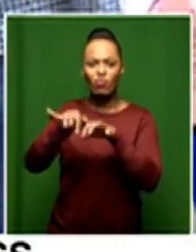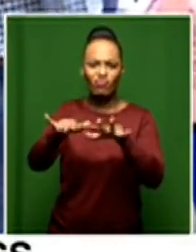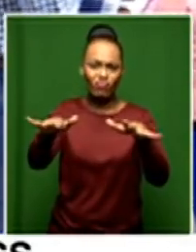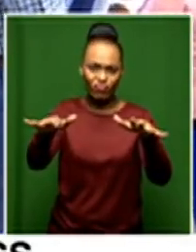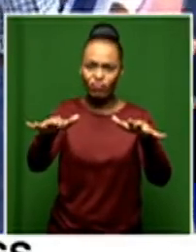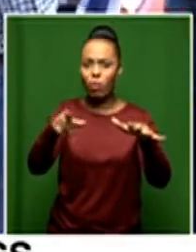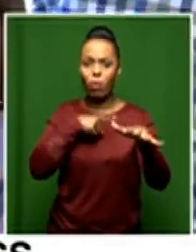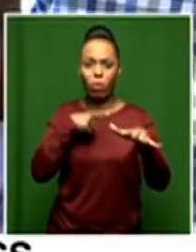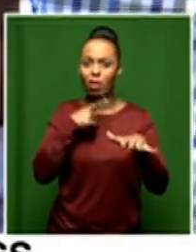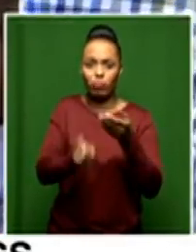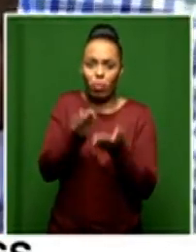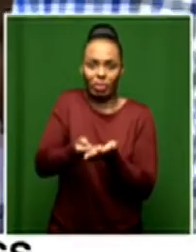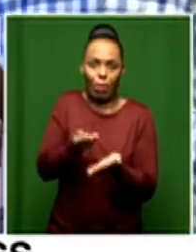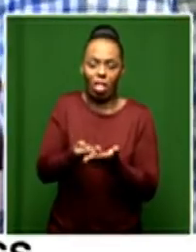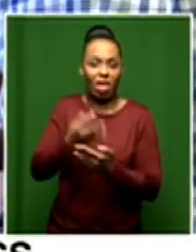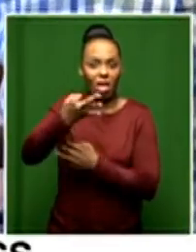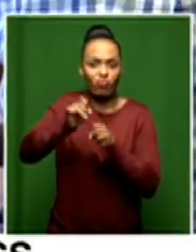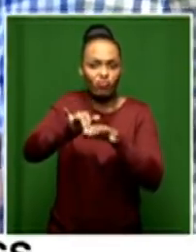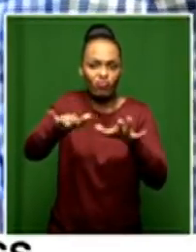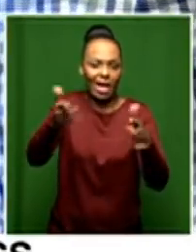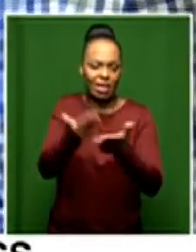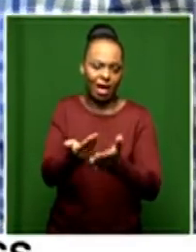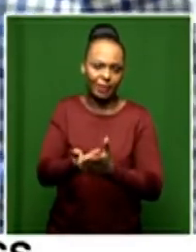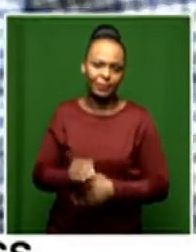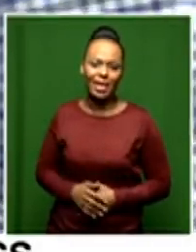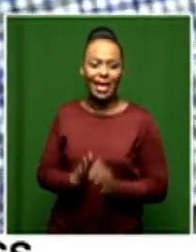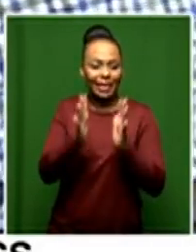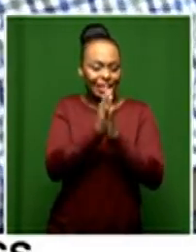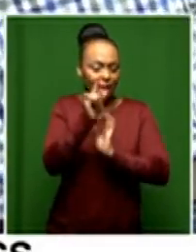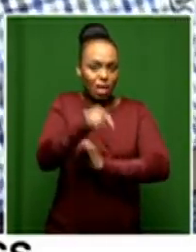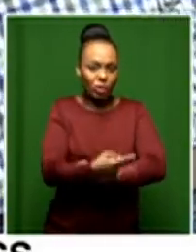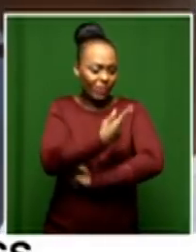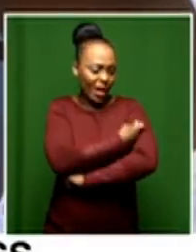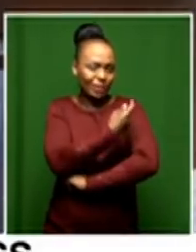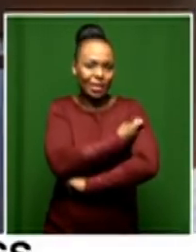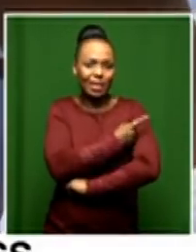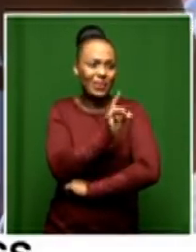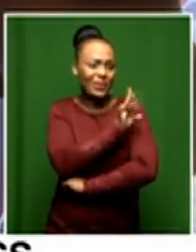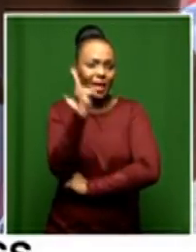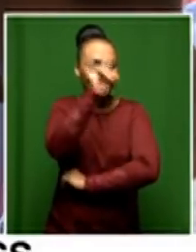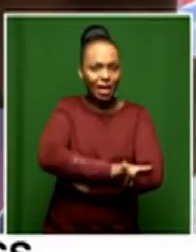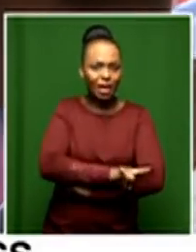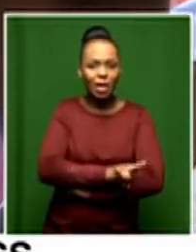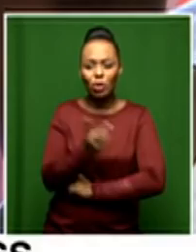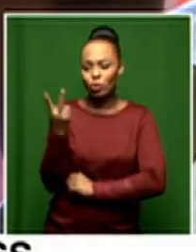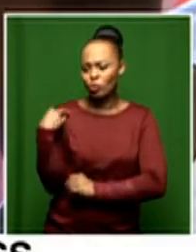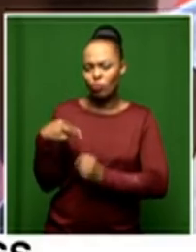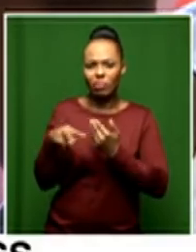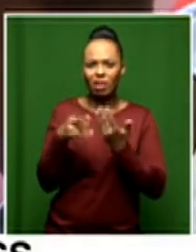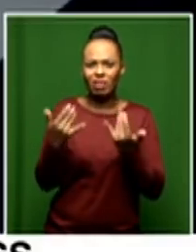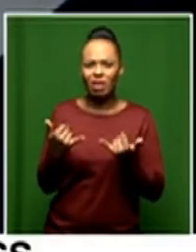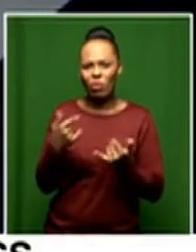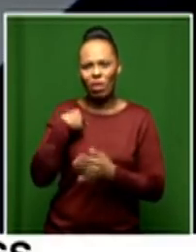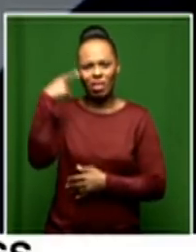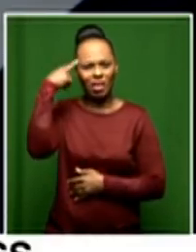when we're seeing approximately 10,000 vaccines being given a day over the last 2 days, we haven't seen many. I think it may have